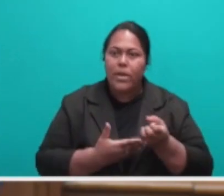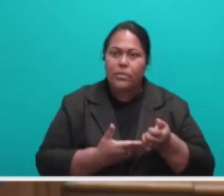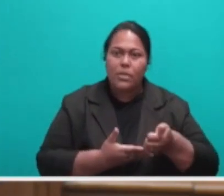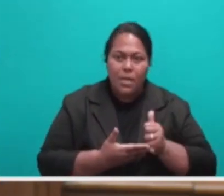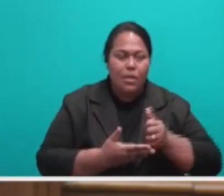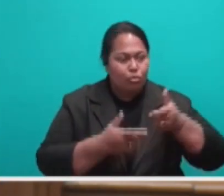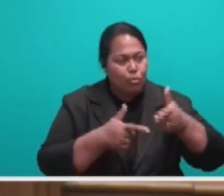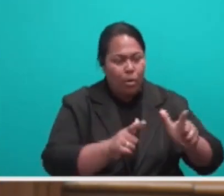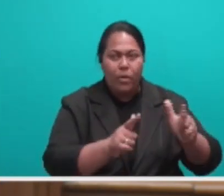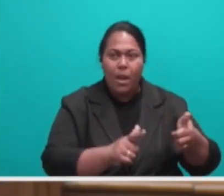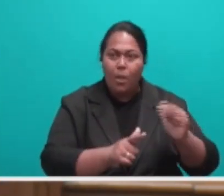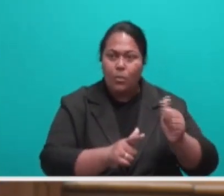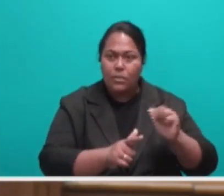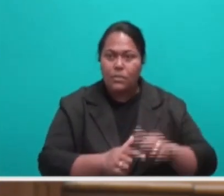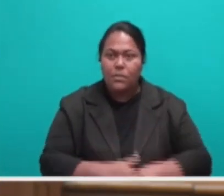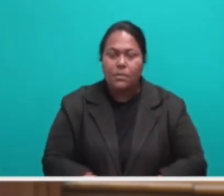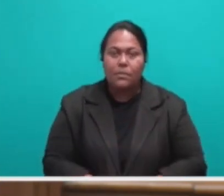allowances.